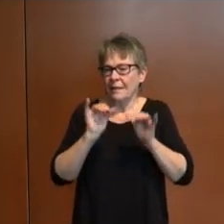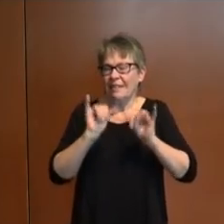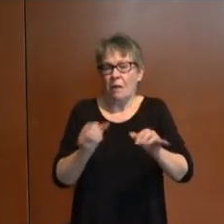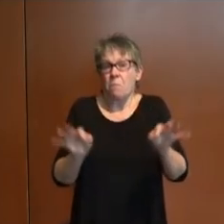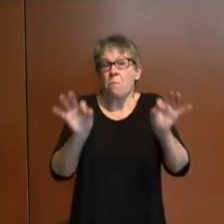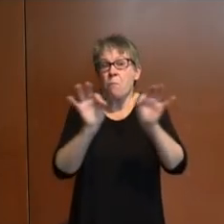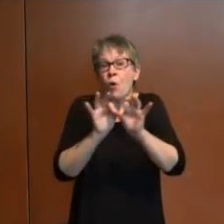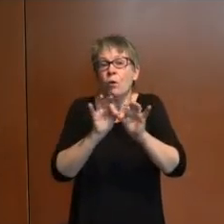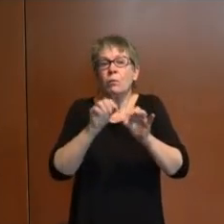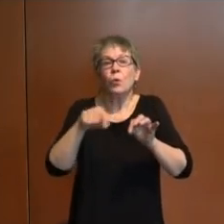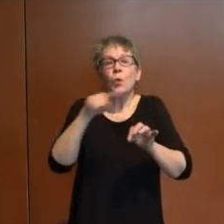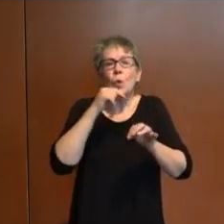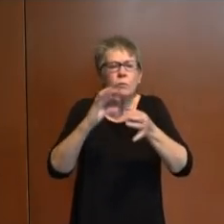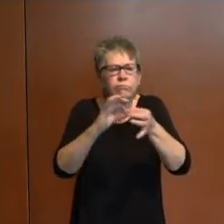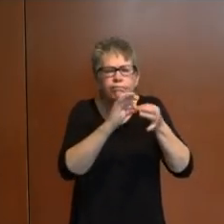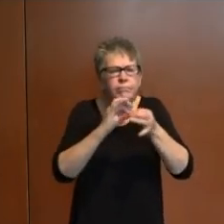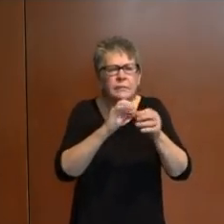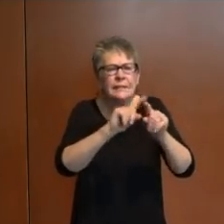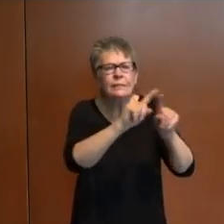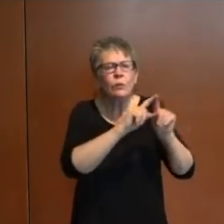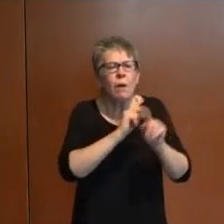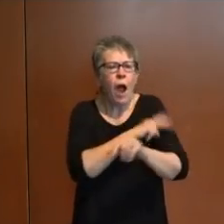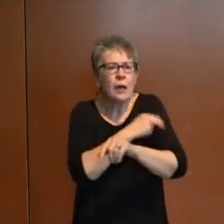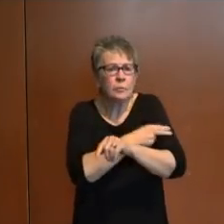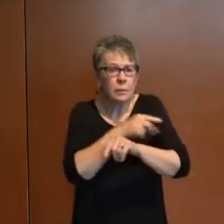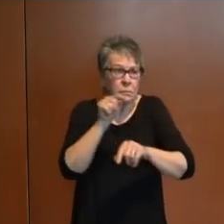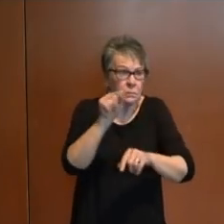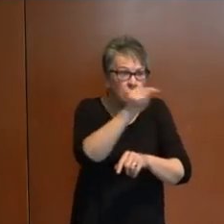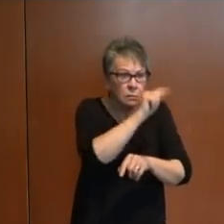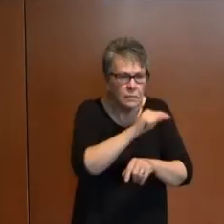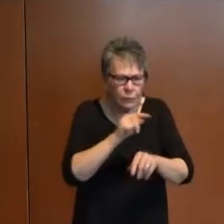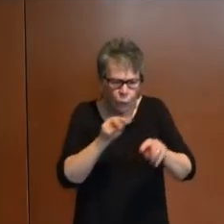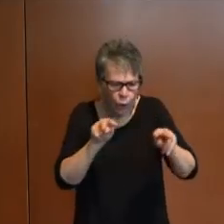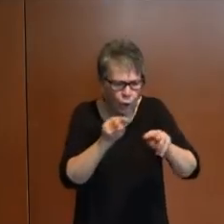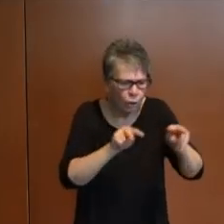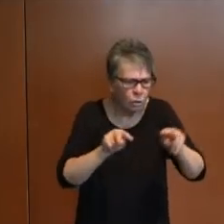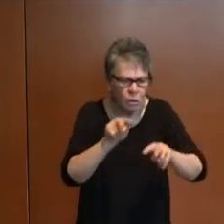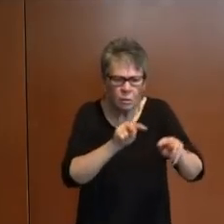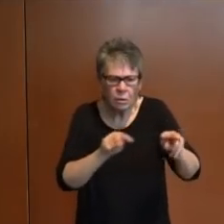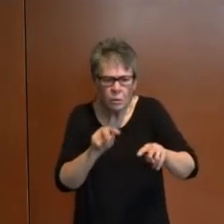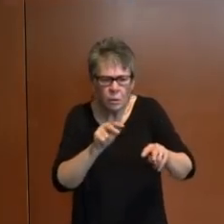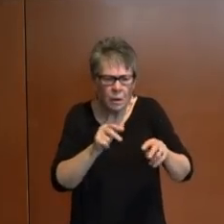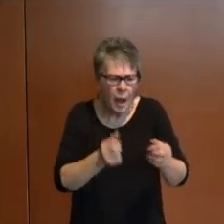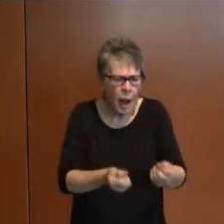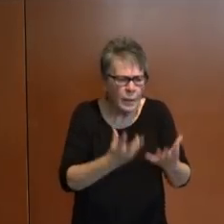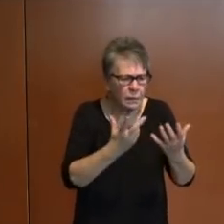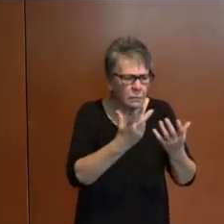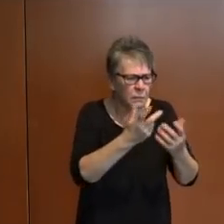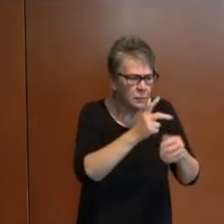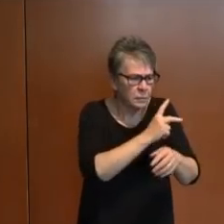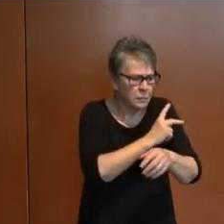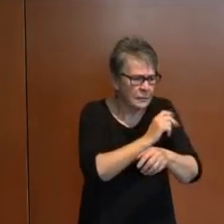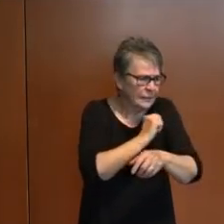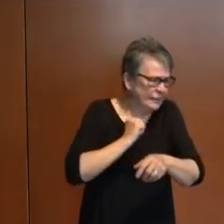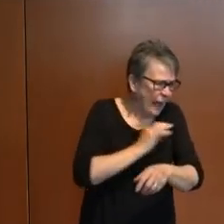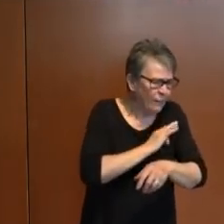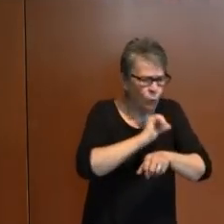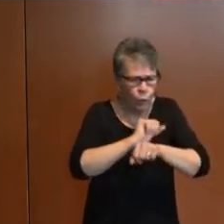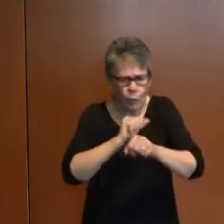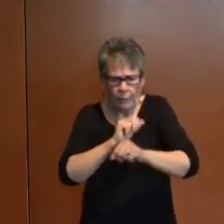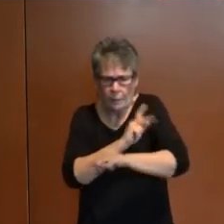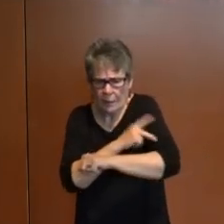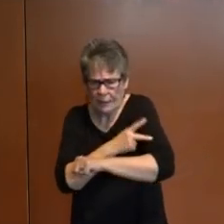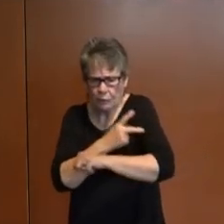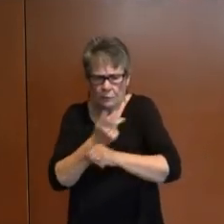the acuity as it's presented. You mentioned the modalities and trade-offs and